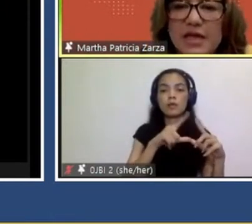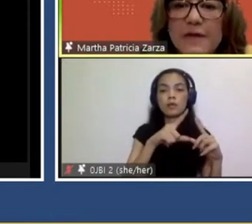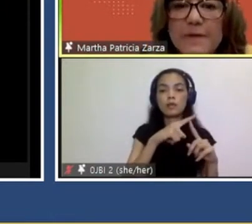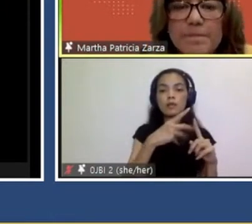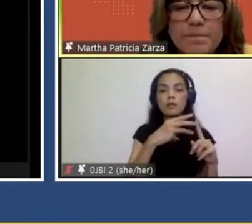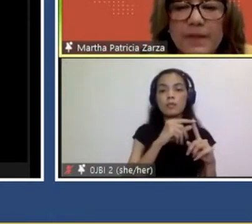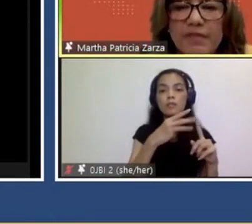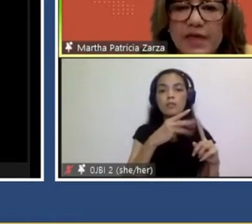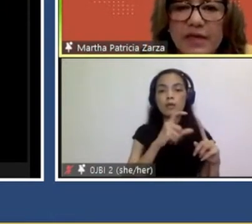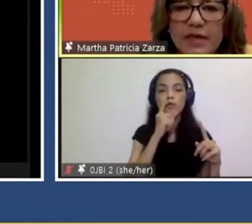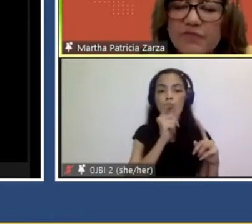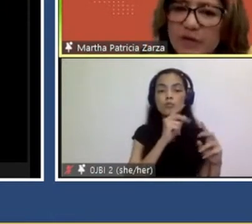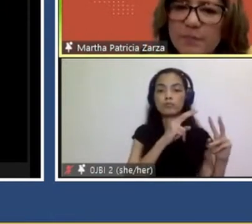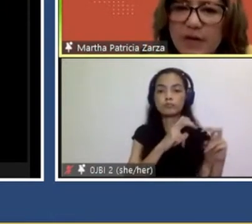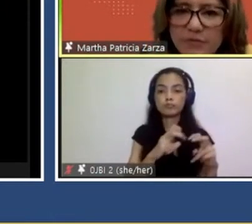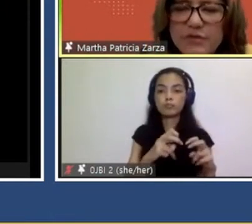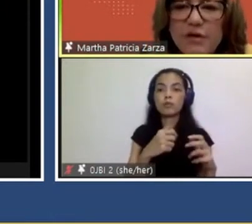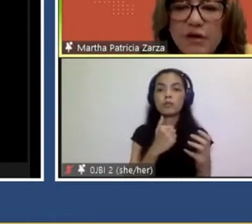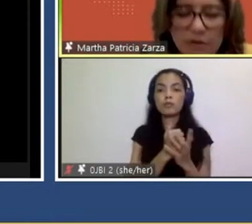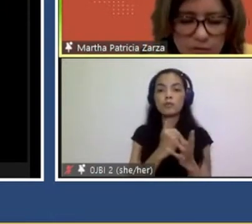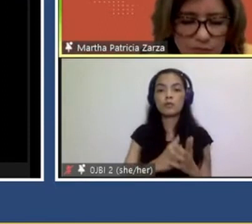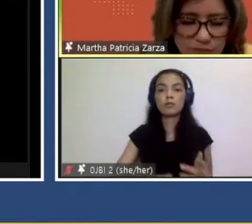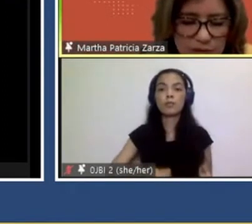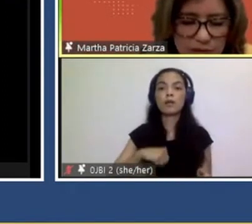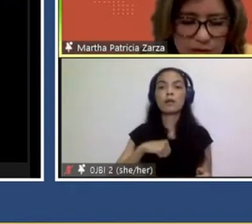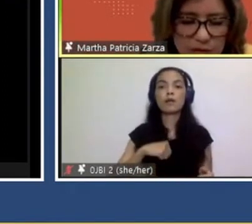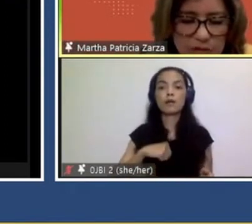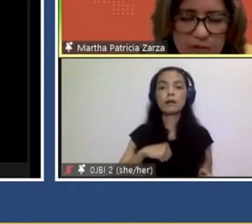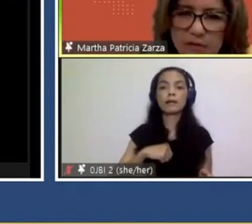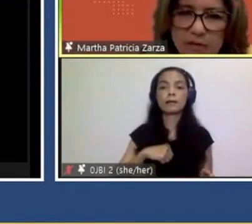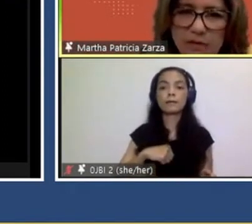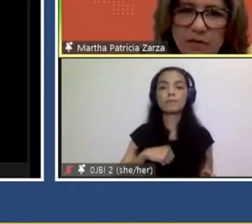case study, they are very proud of